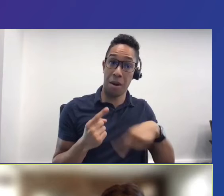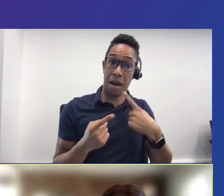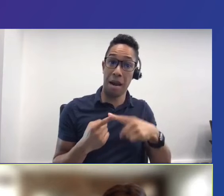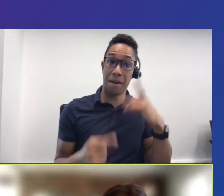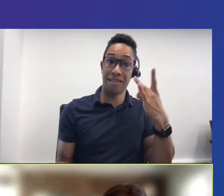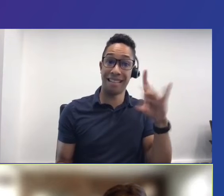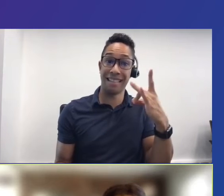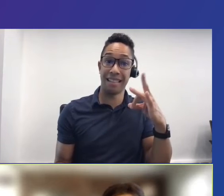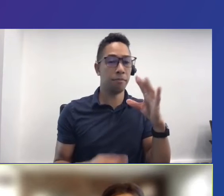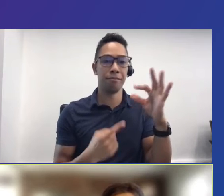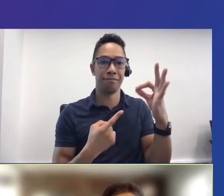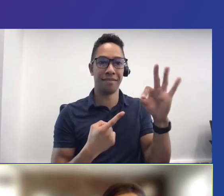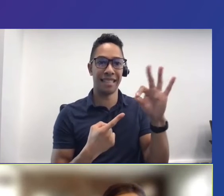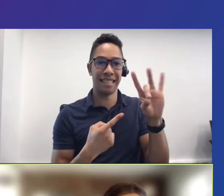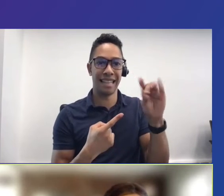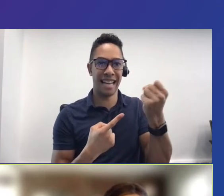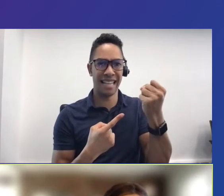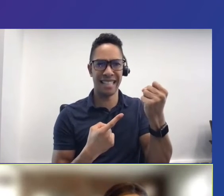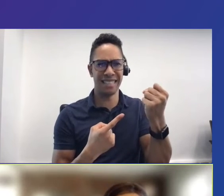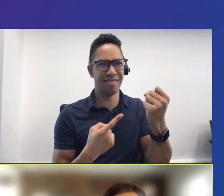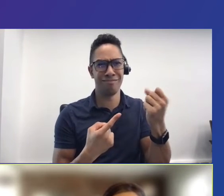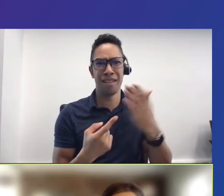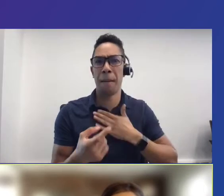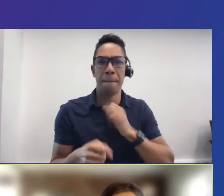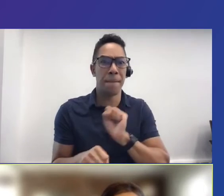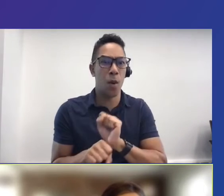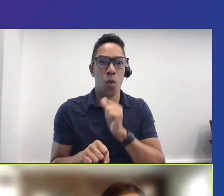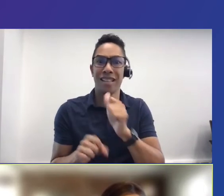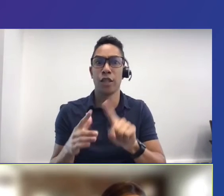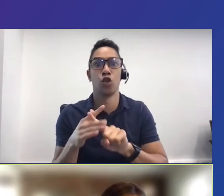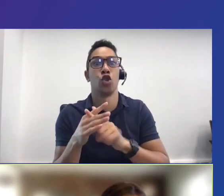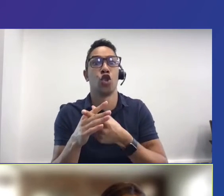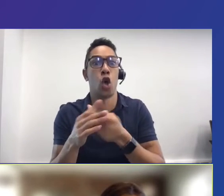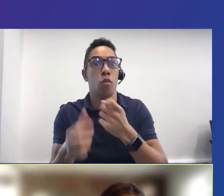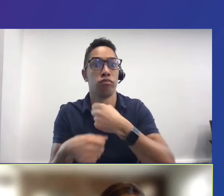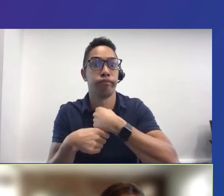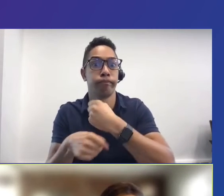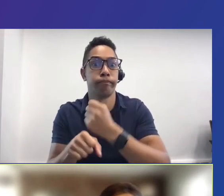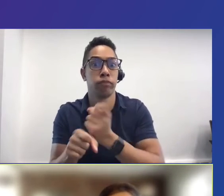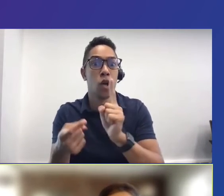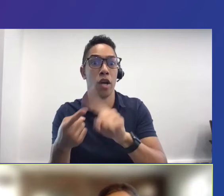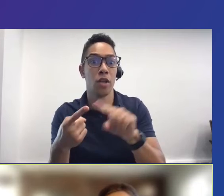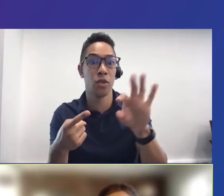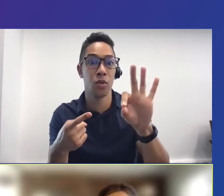my work produced until 1990, except at Movement Research.